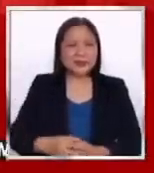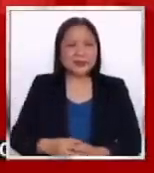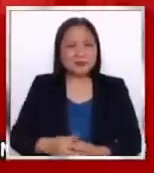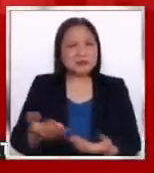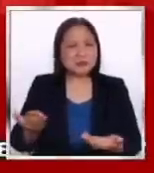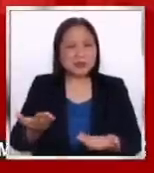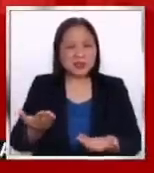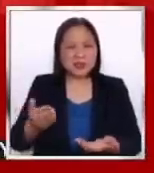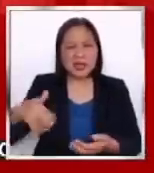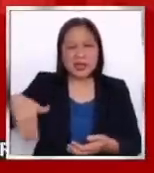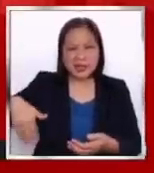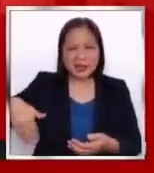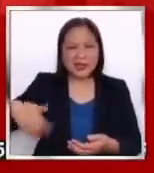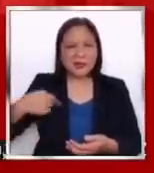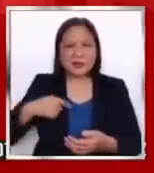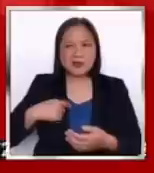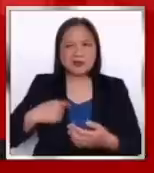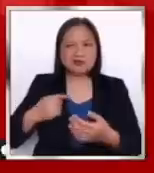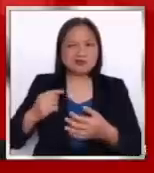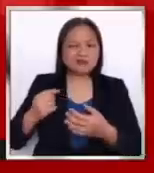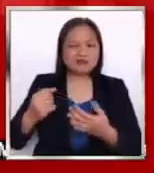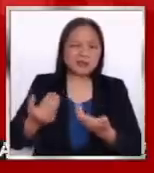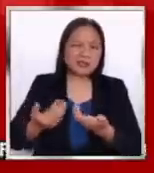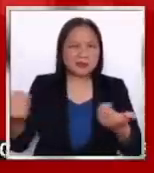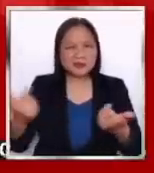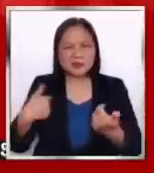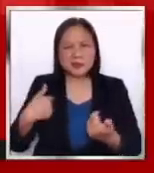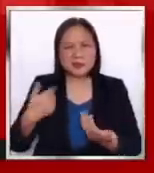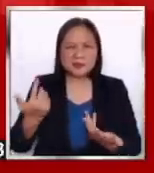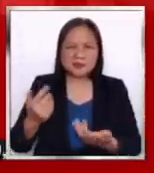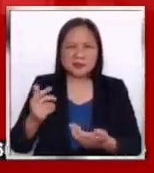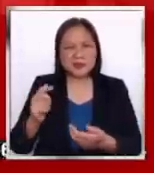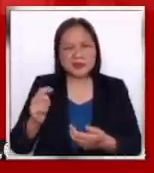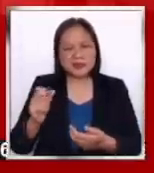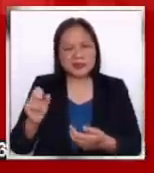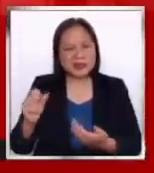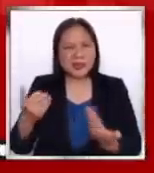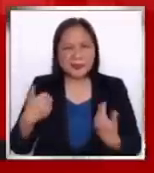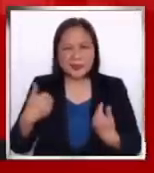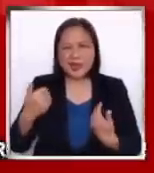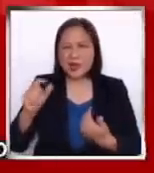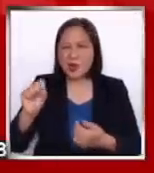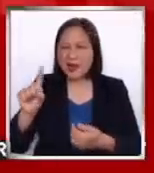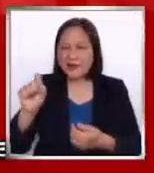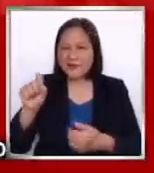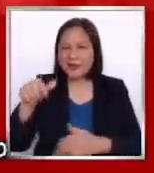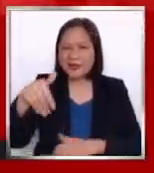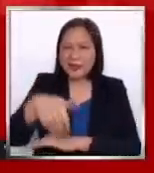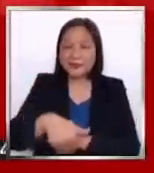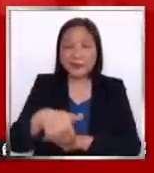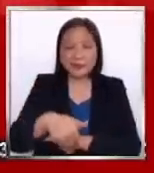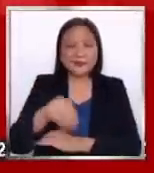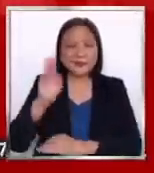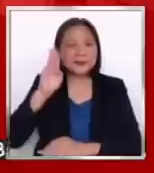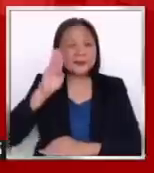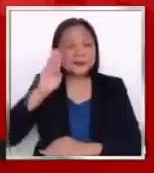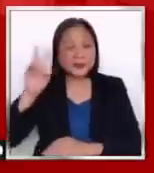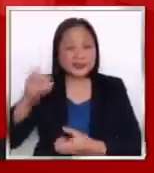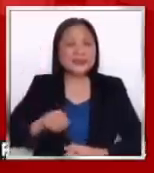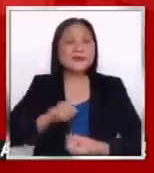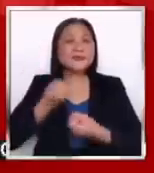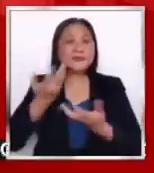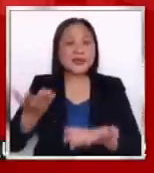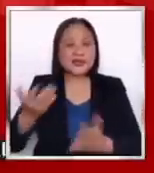kami naghiwalay, around 3:30. So I think that was the latest, around 11, where he expressed his deep sense